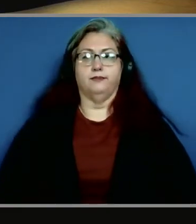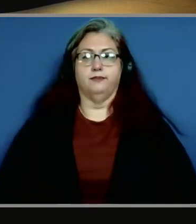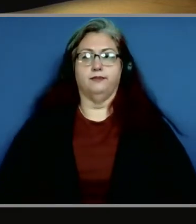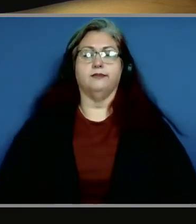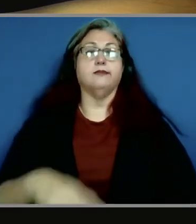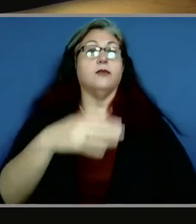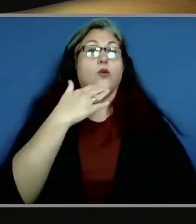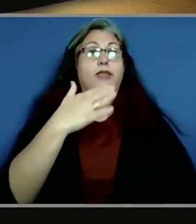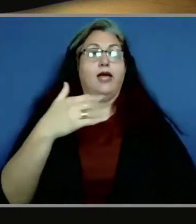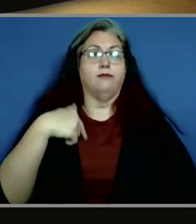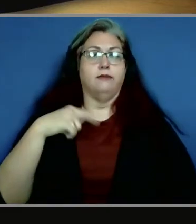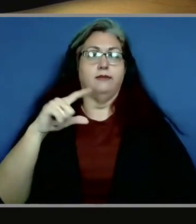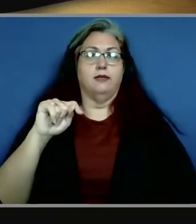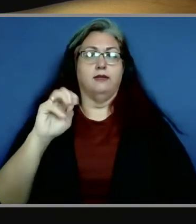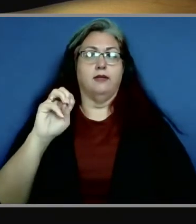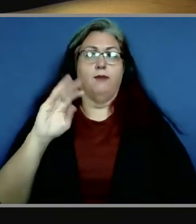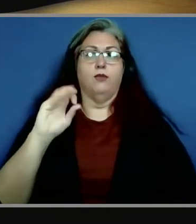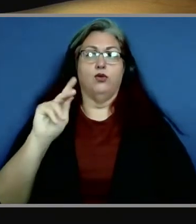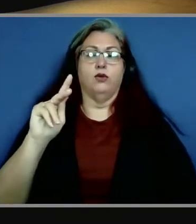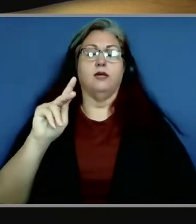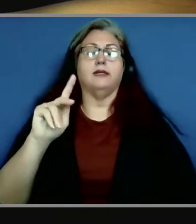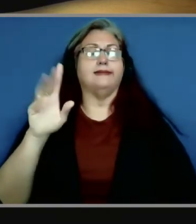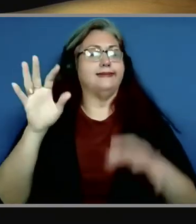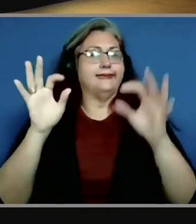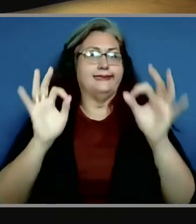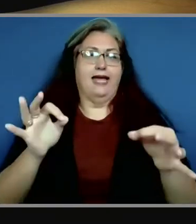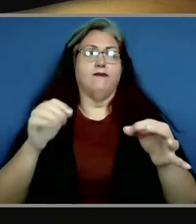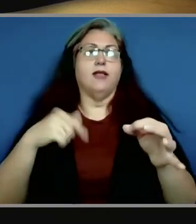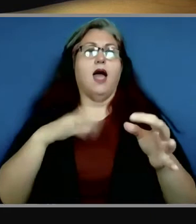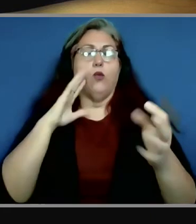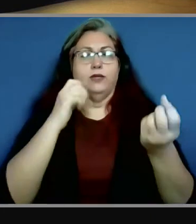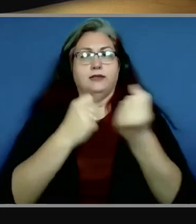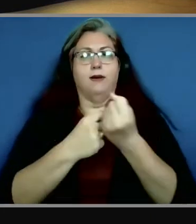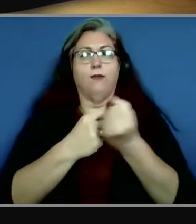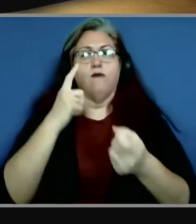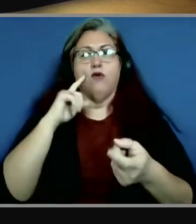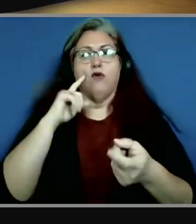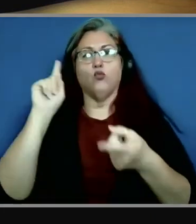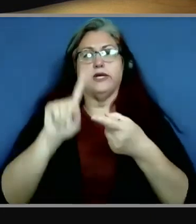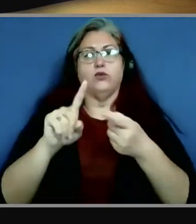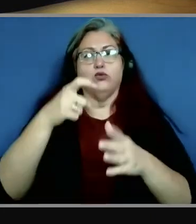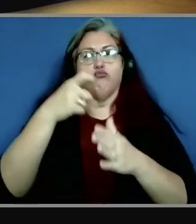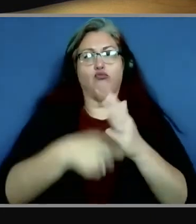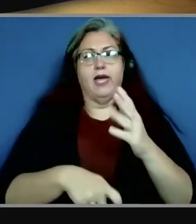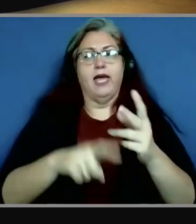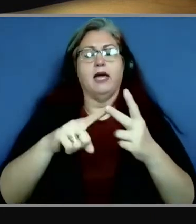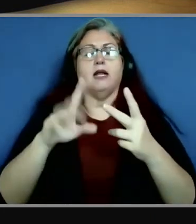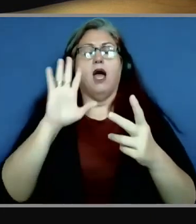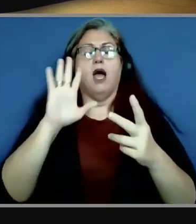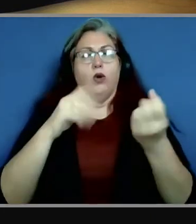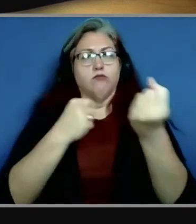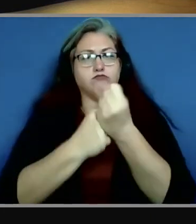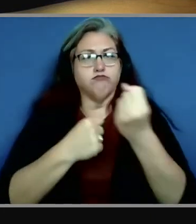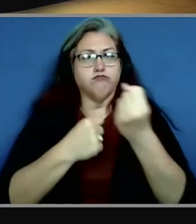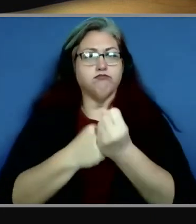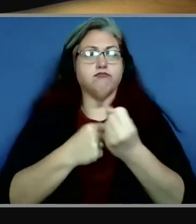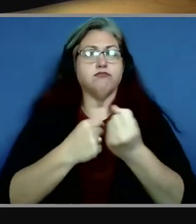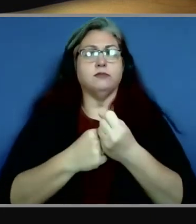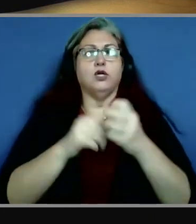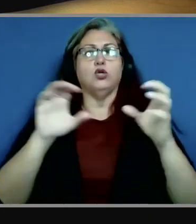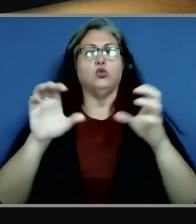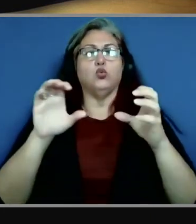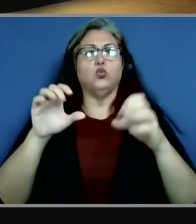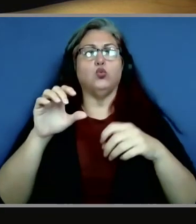Thank you. Tom Cook here. I would definitely be supportive of a reduced rate, and I would advocate that do a